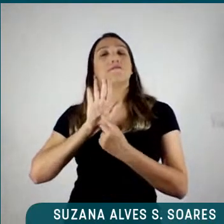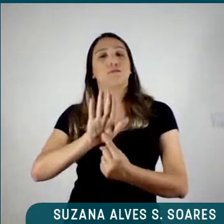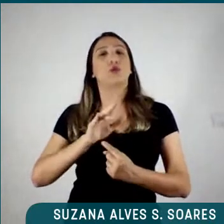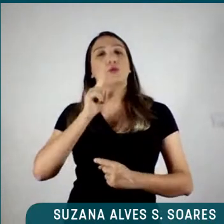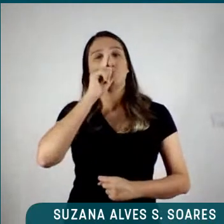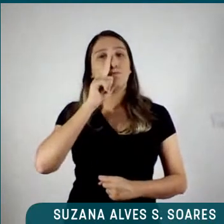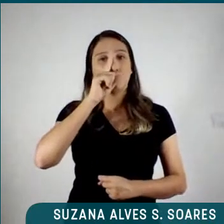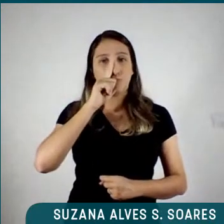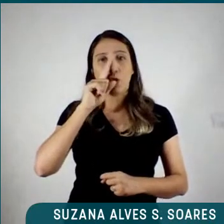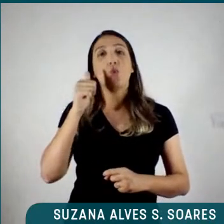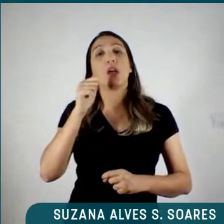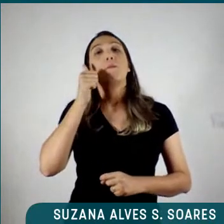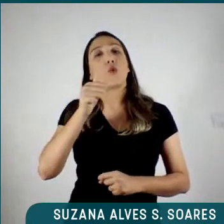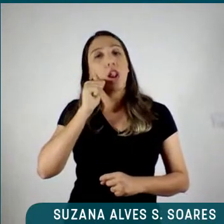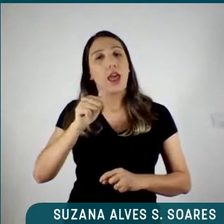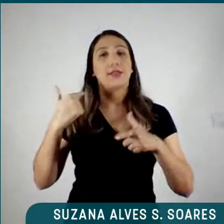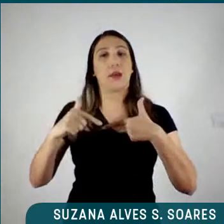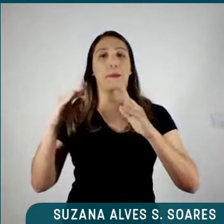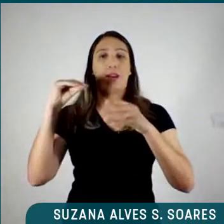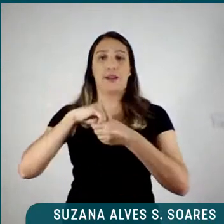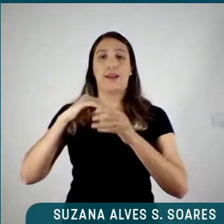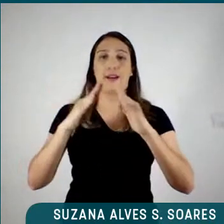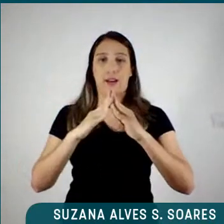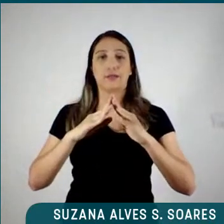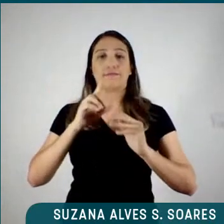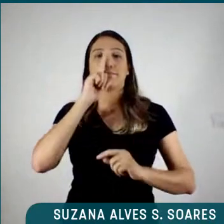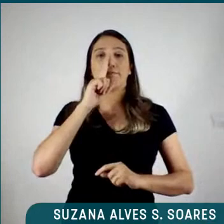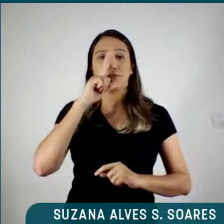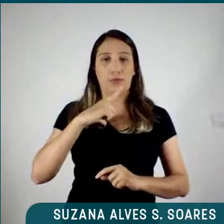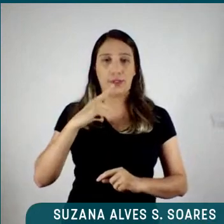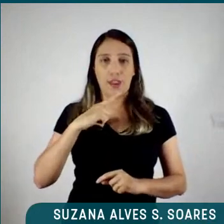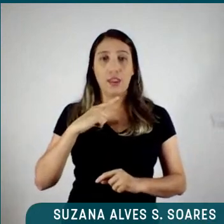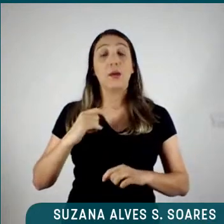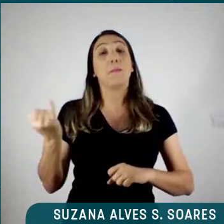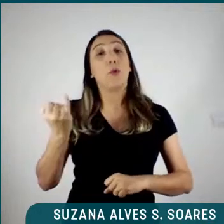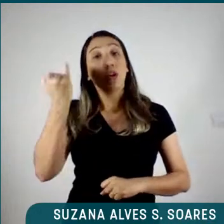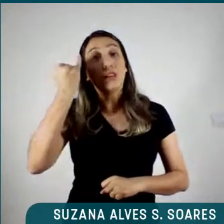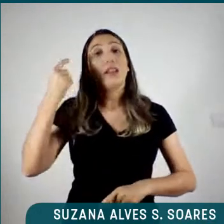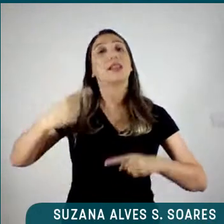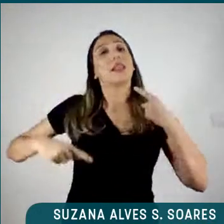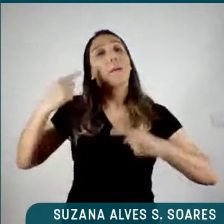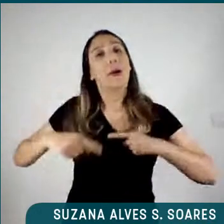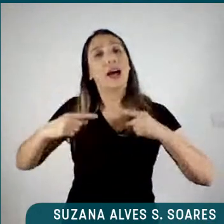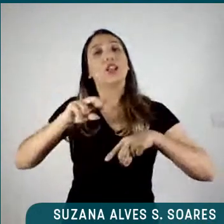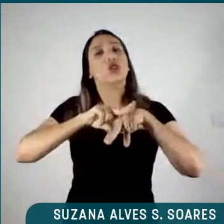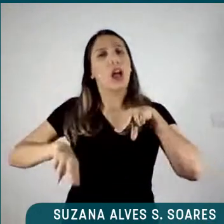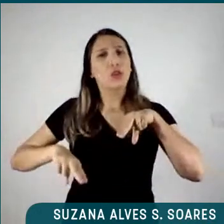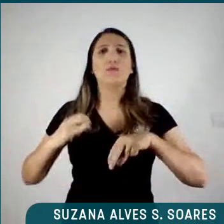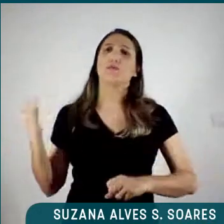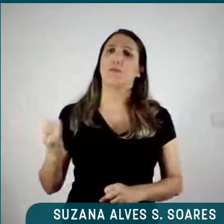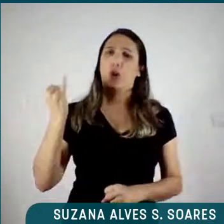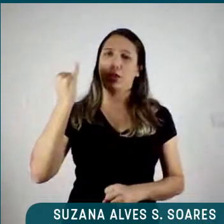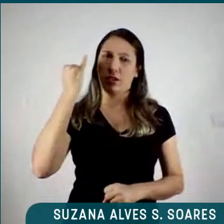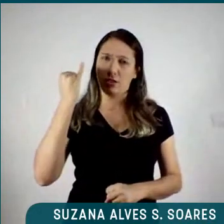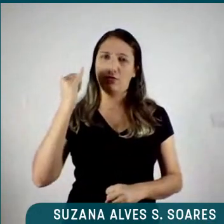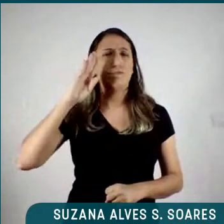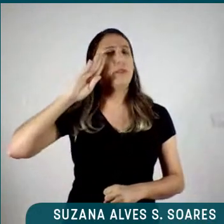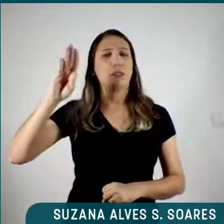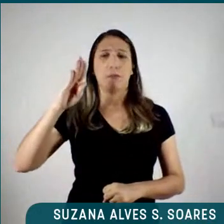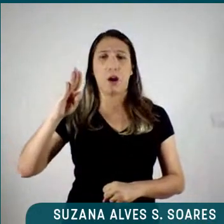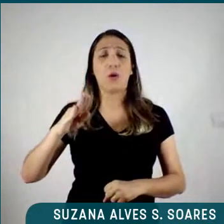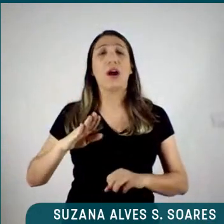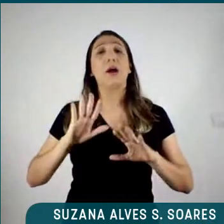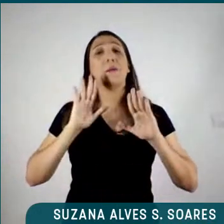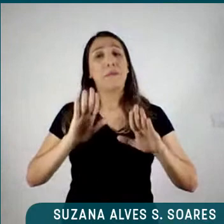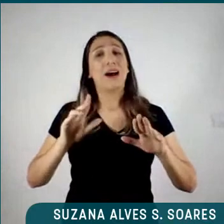also. We have important discussions to be had in this area and also about